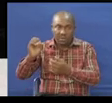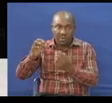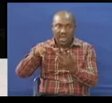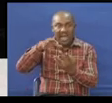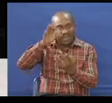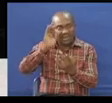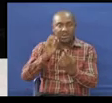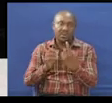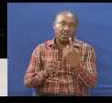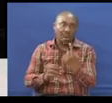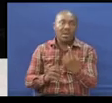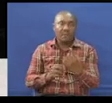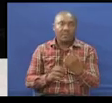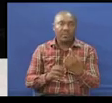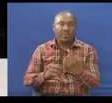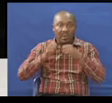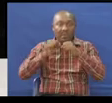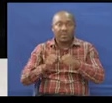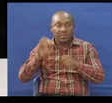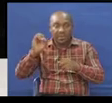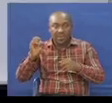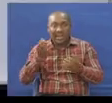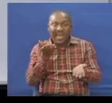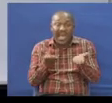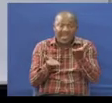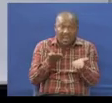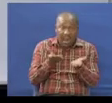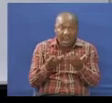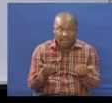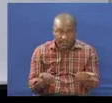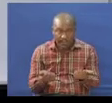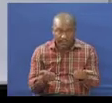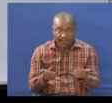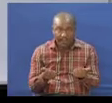should be equal to 0. So either that's